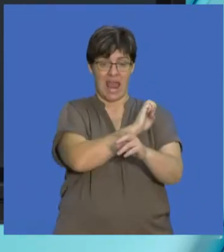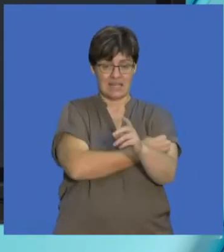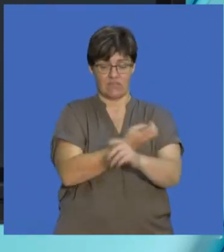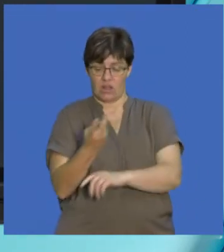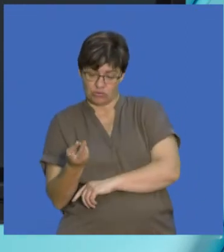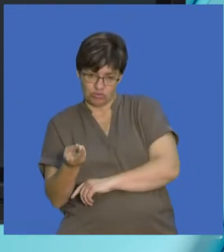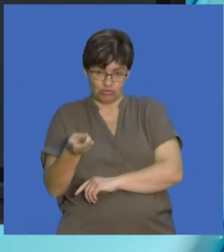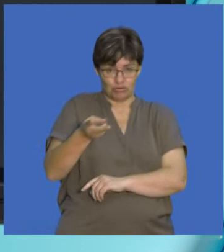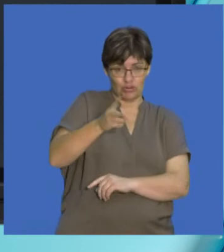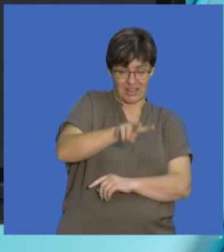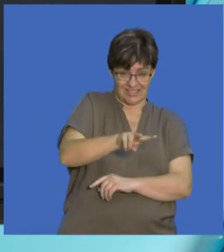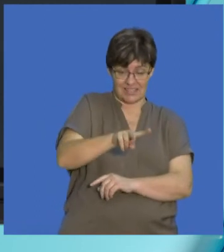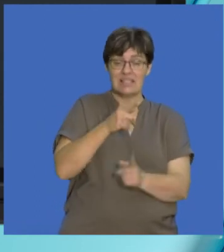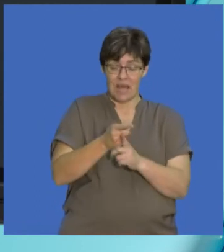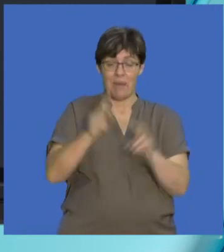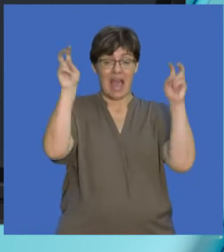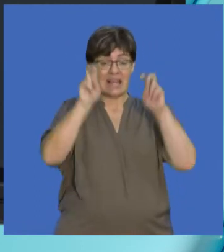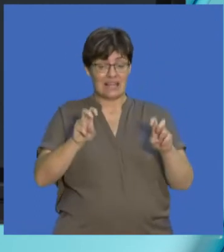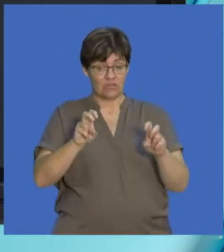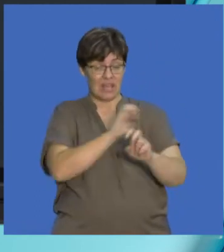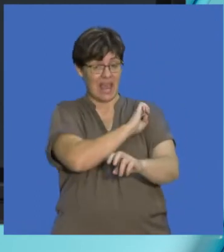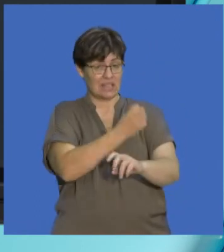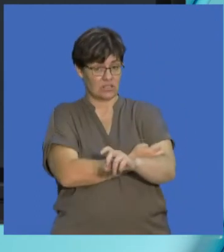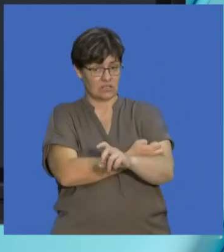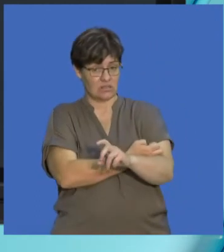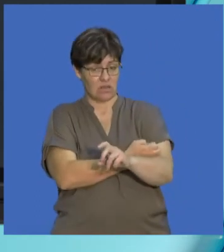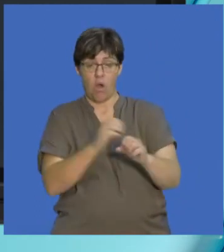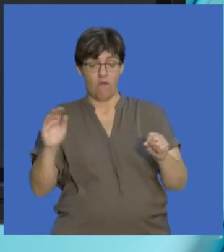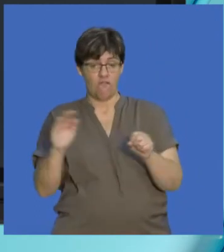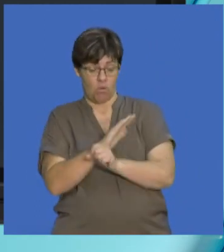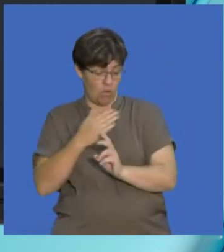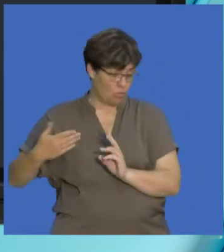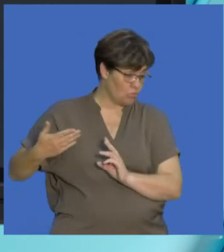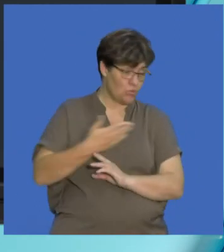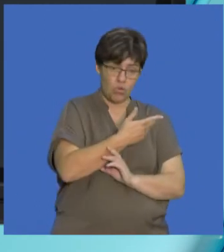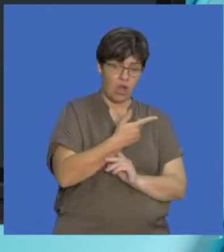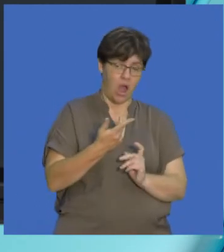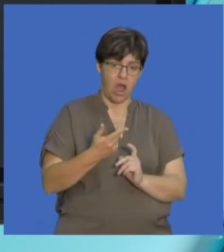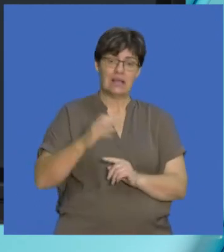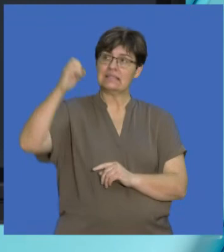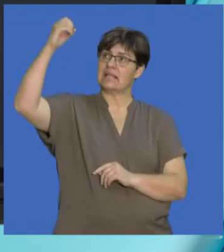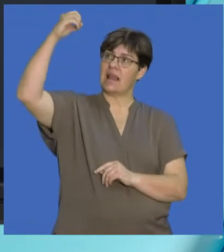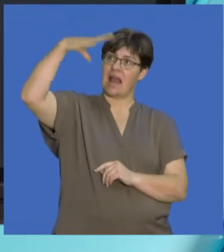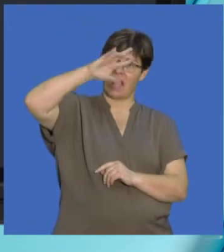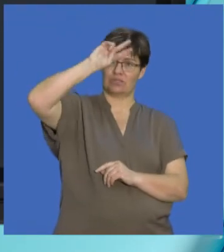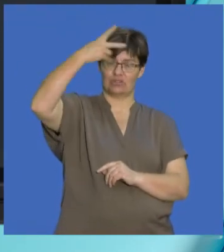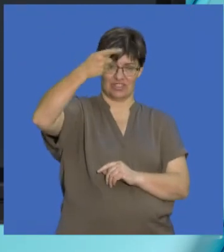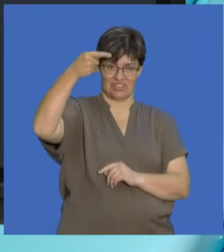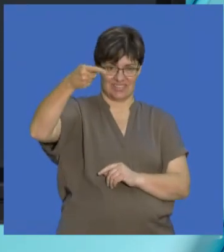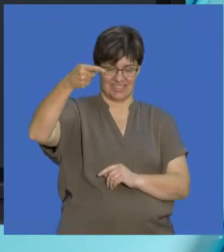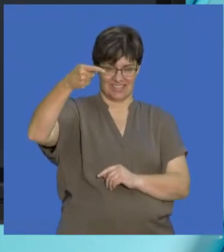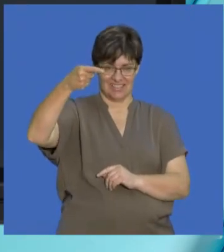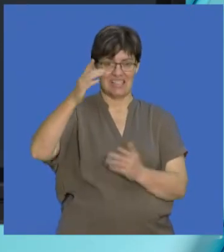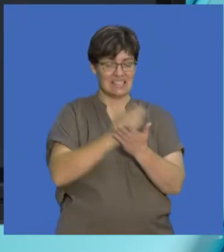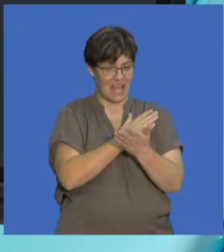that electrical energy is not, all of it is actually not light. It's not converted to light. Some of it becomes heat energy.